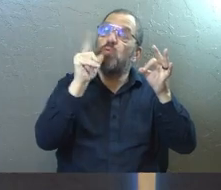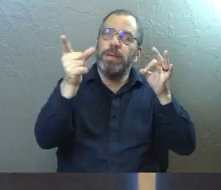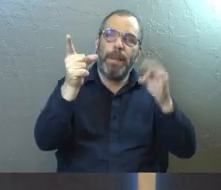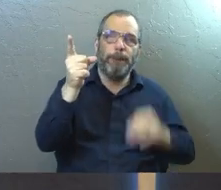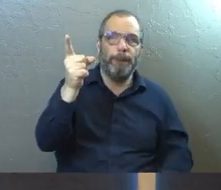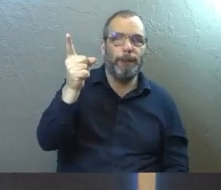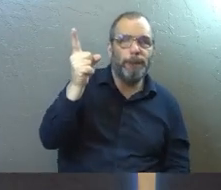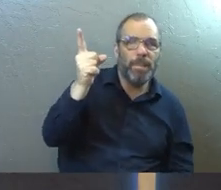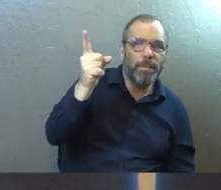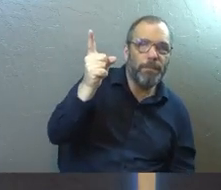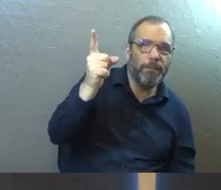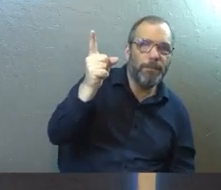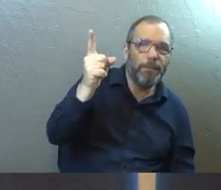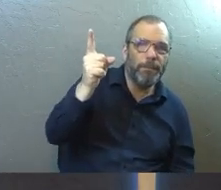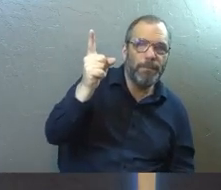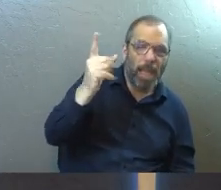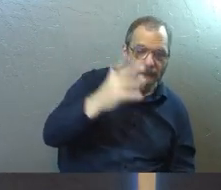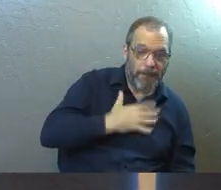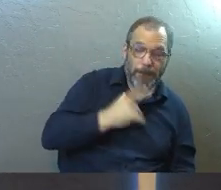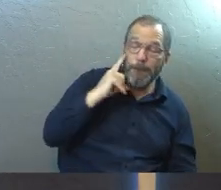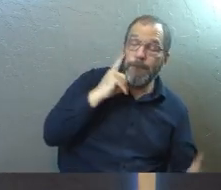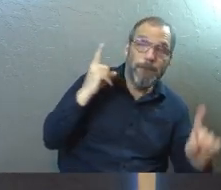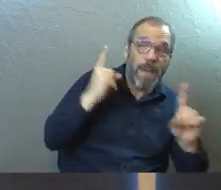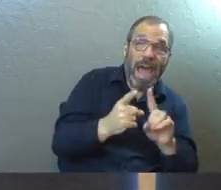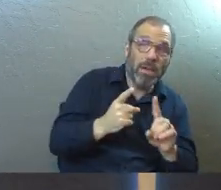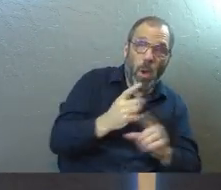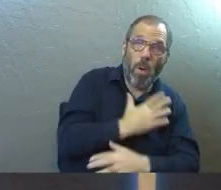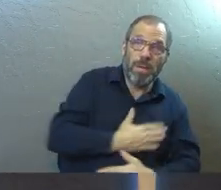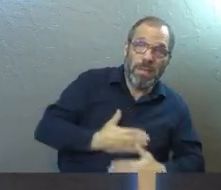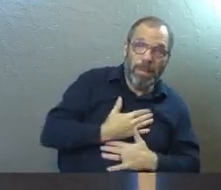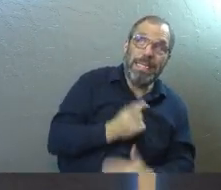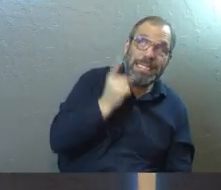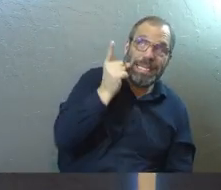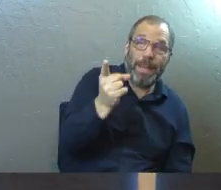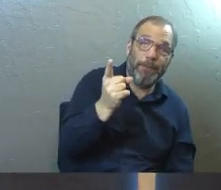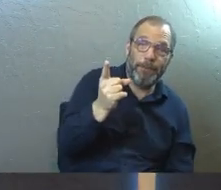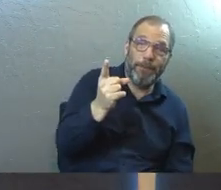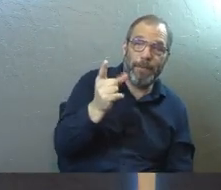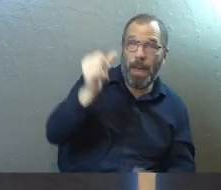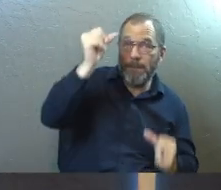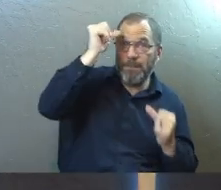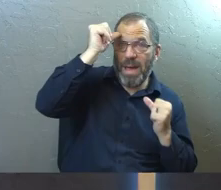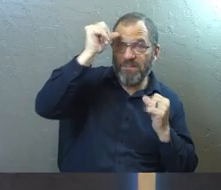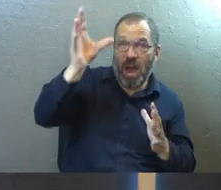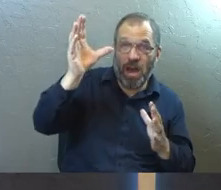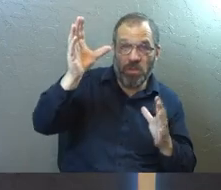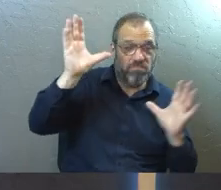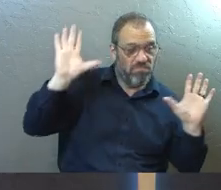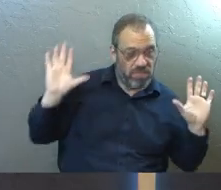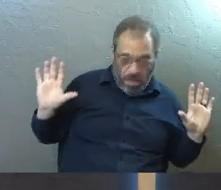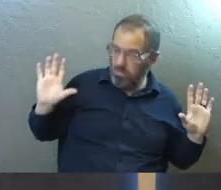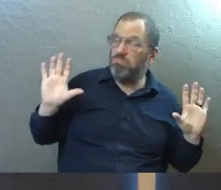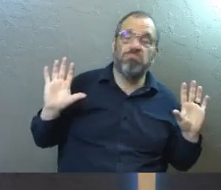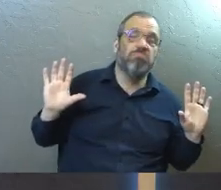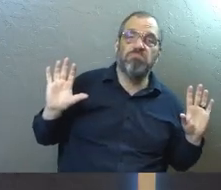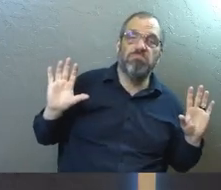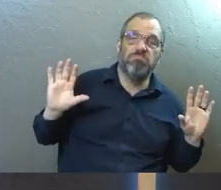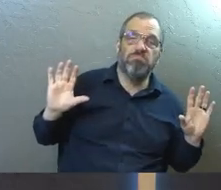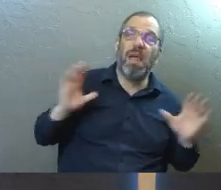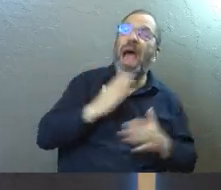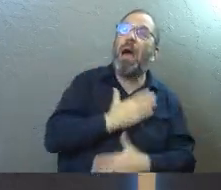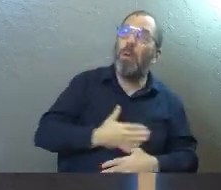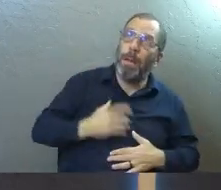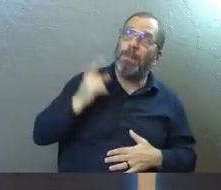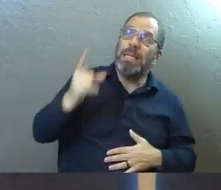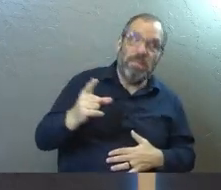is him. My goal is to please my Heavenly Father. That's it. I want to please